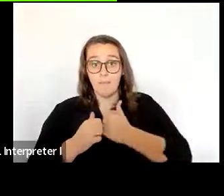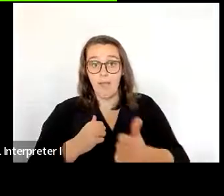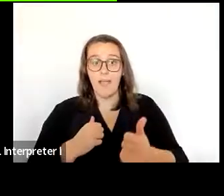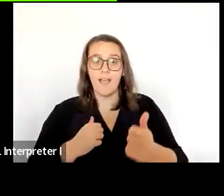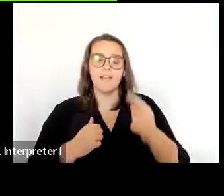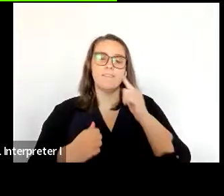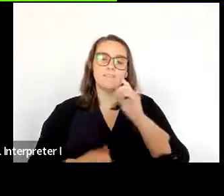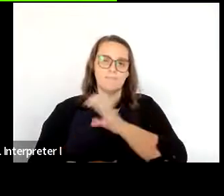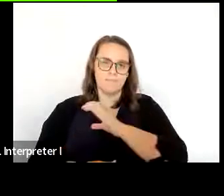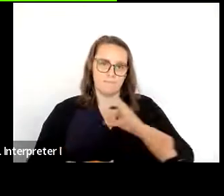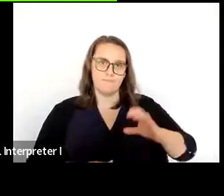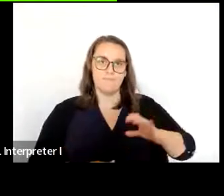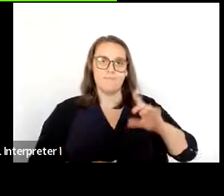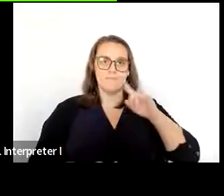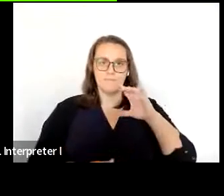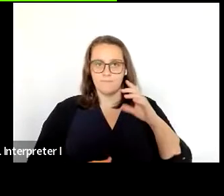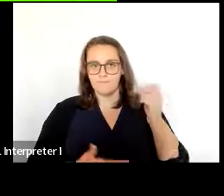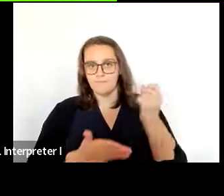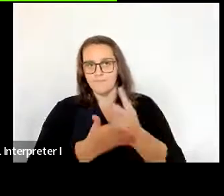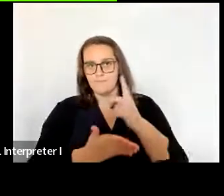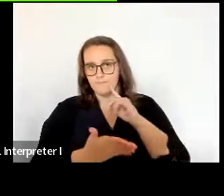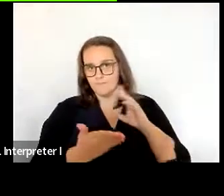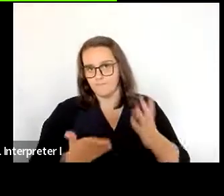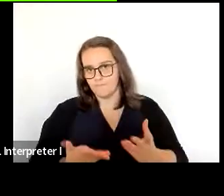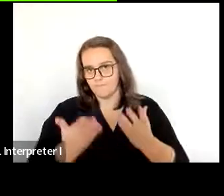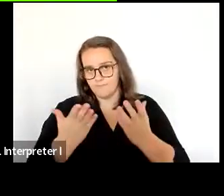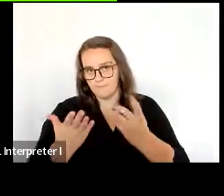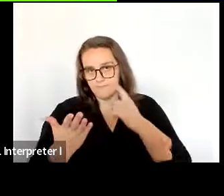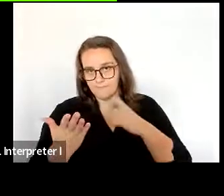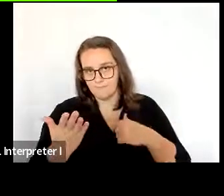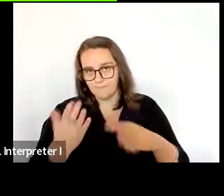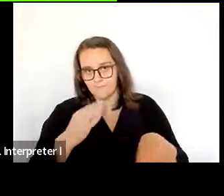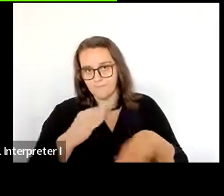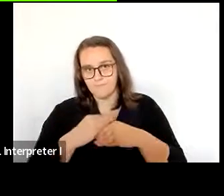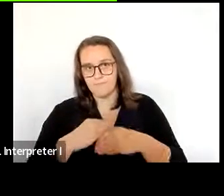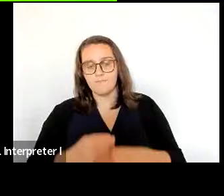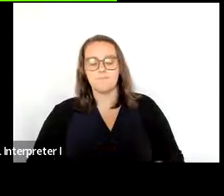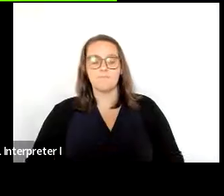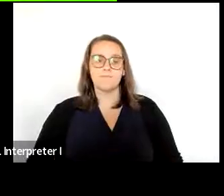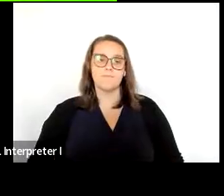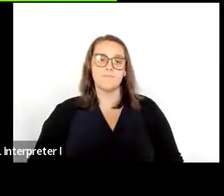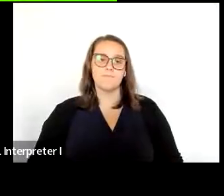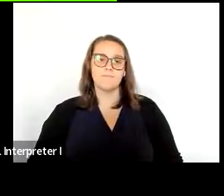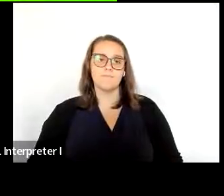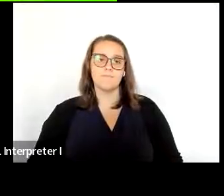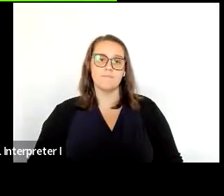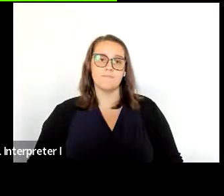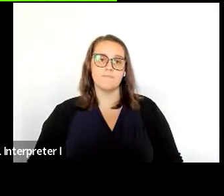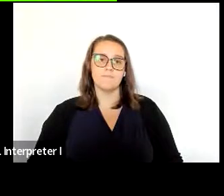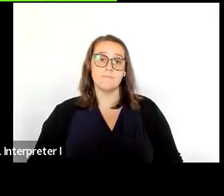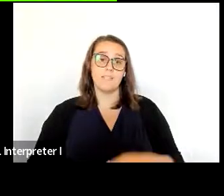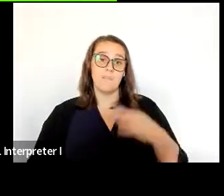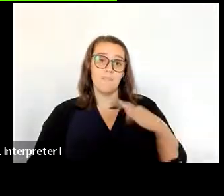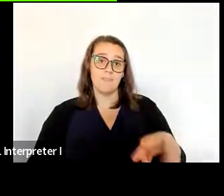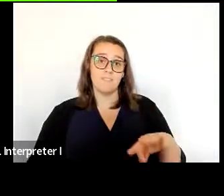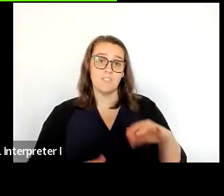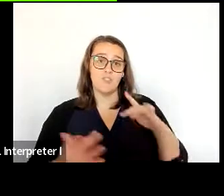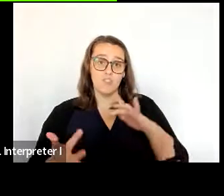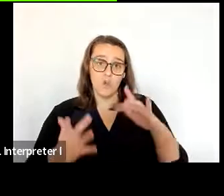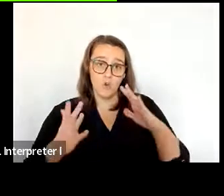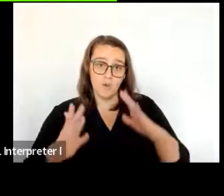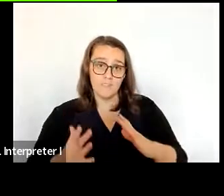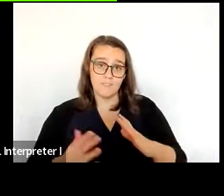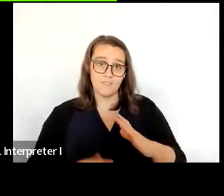of the committee print for Bill 24-664. I would like to note that this benefits tourists as well and